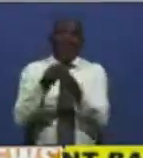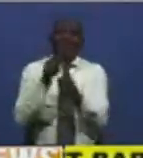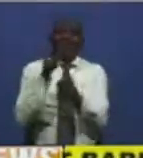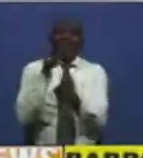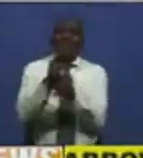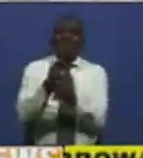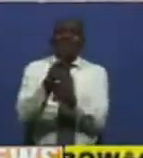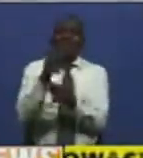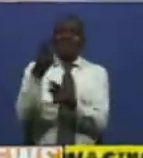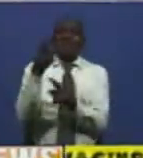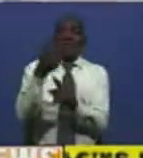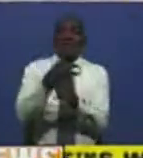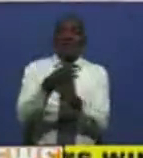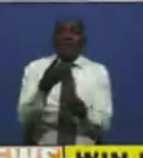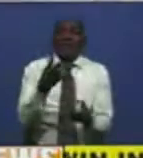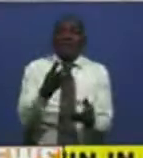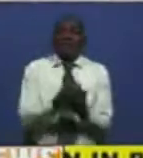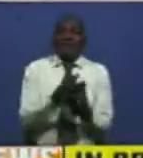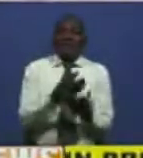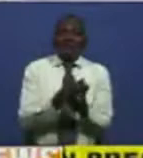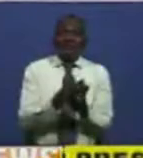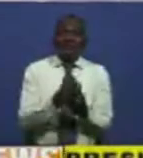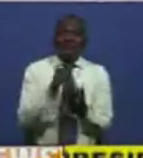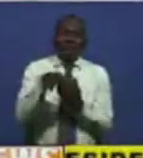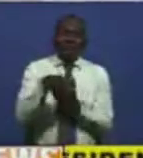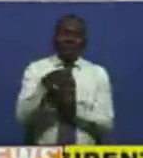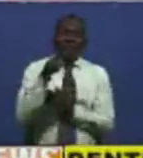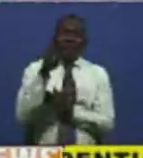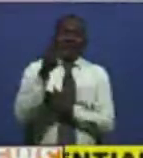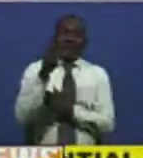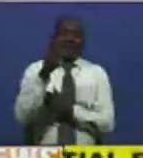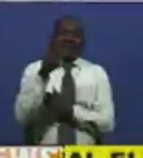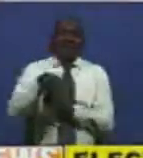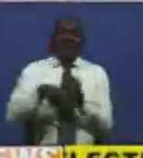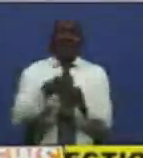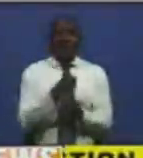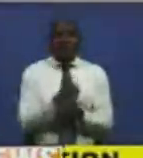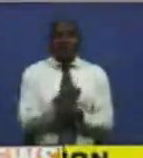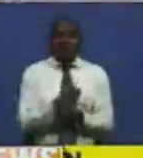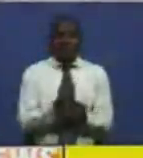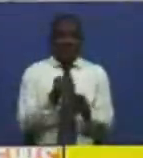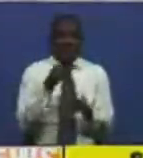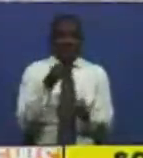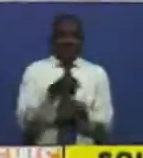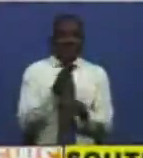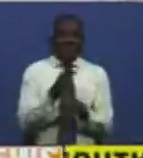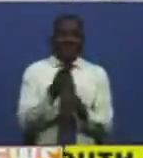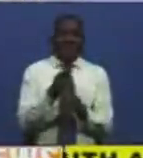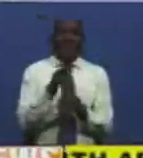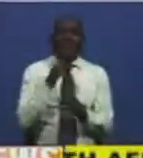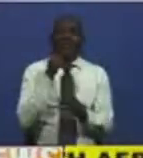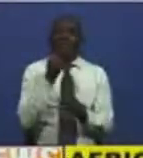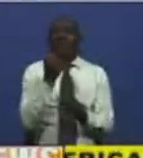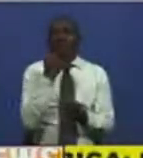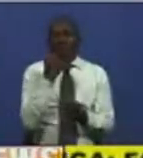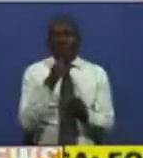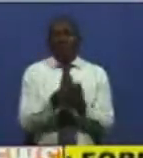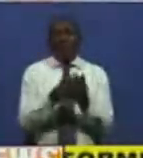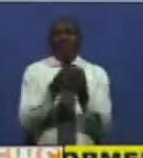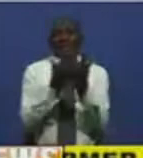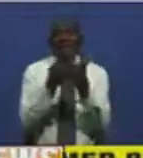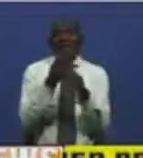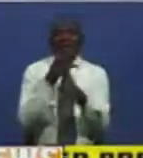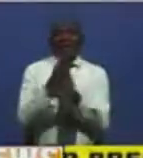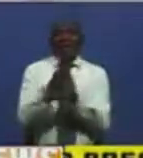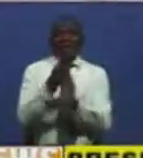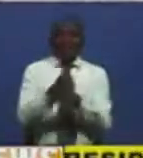to 90 days in prison on April 16, 2021, after she pleaded guilty to three counts of